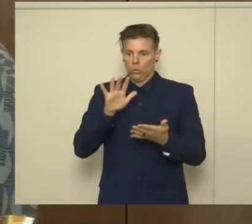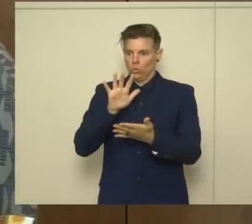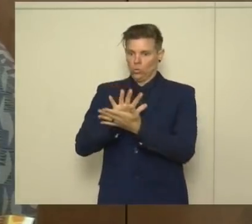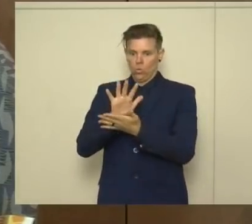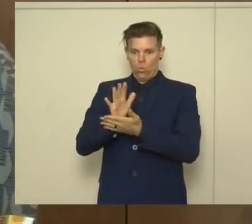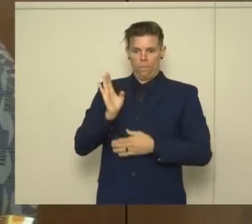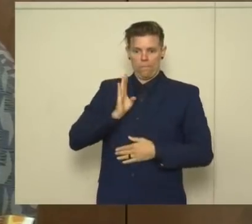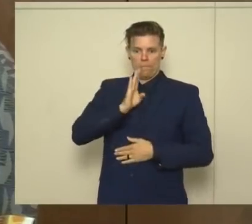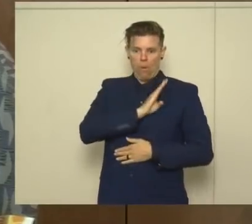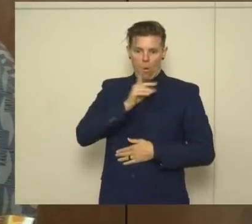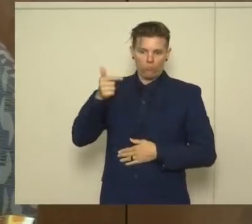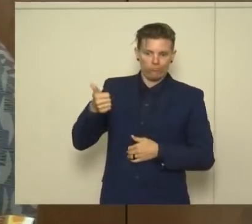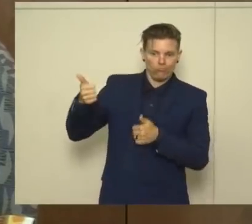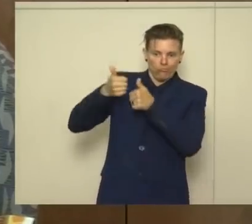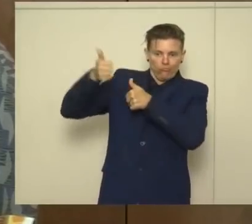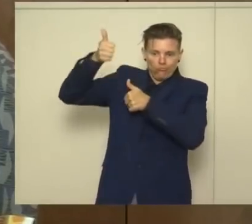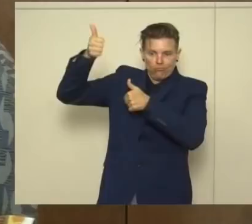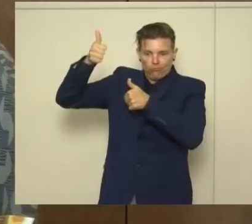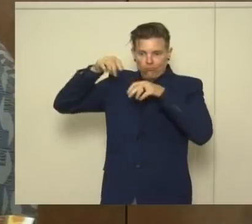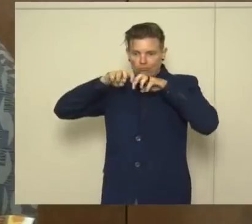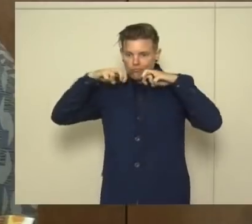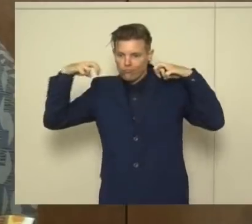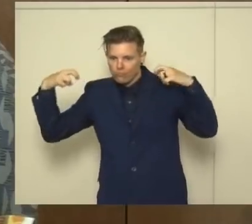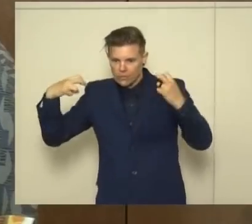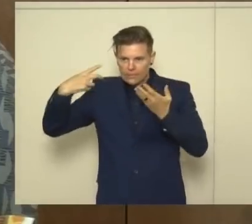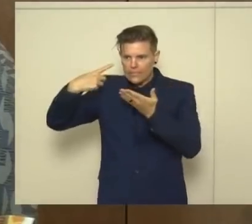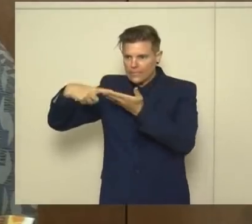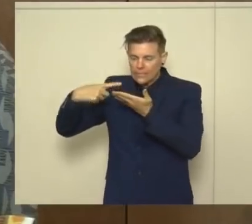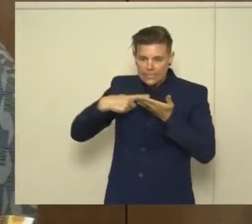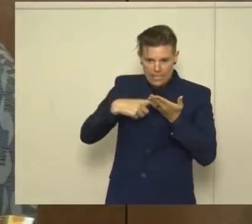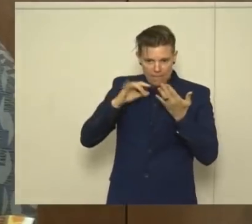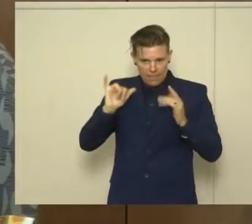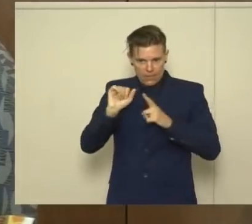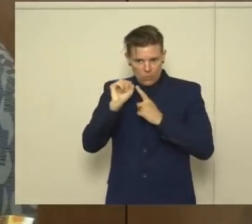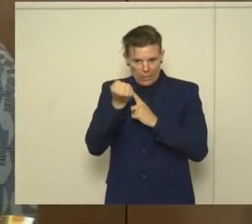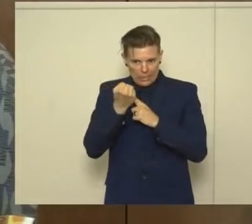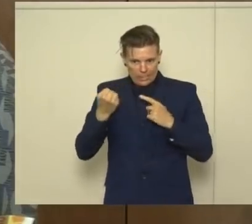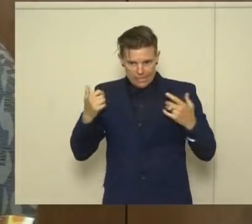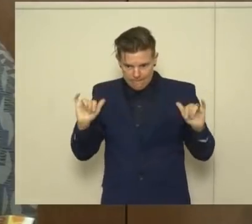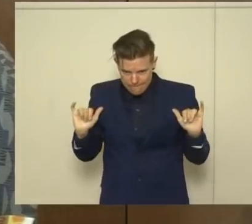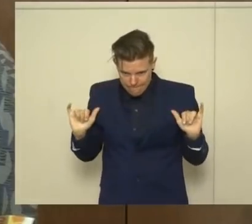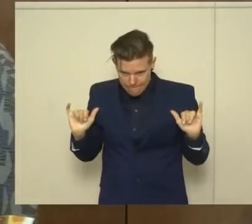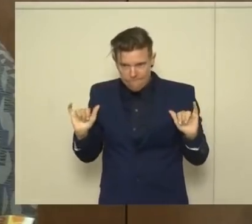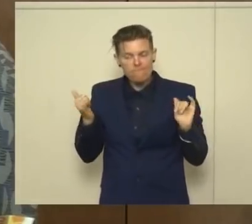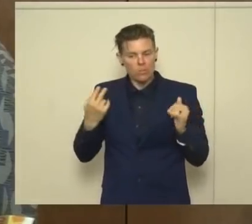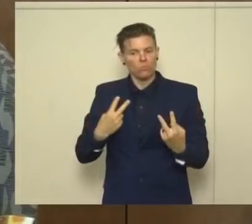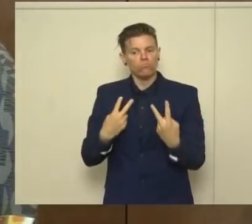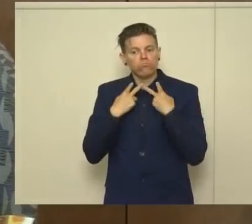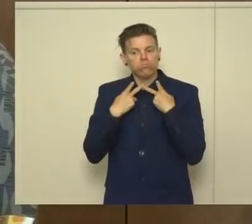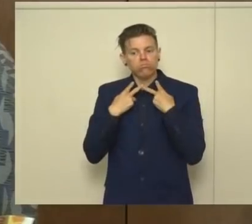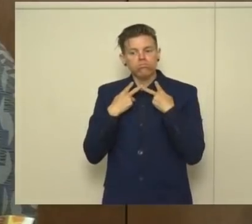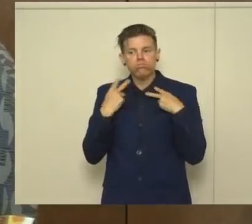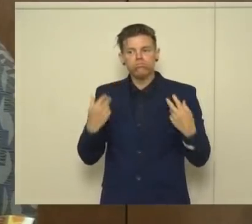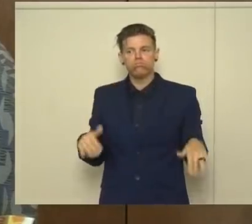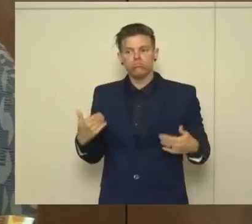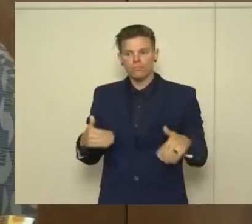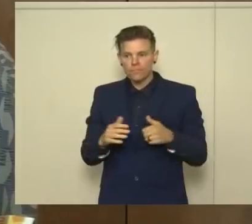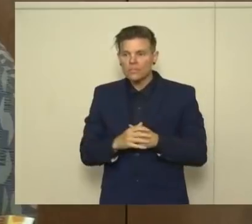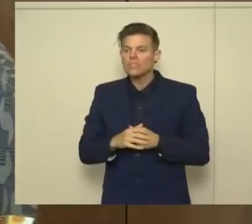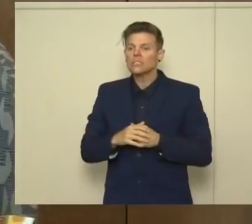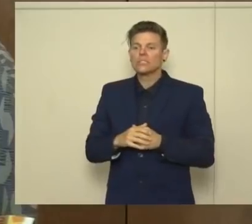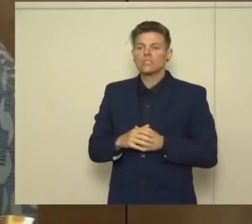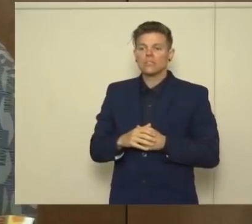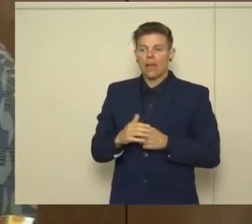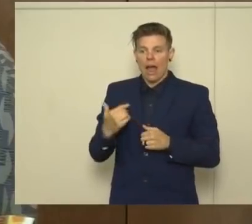I find myself in every day. I have educators who are clearly in the high-risk group. I know